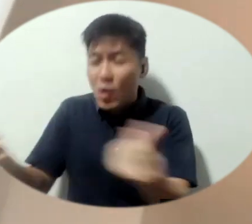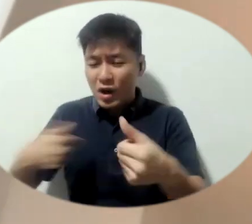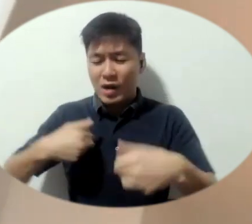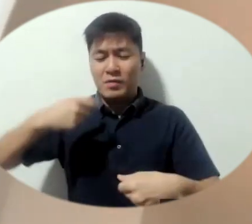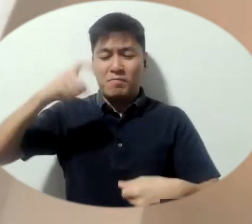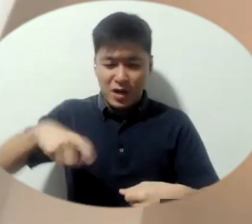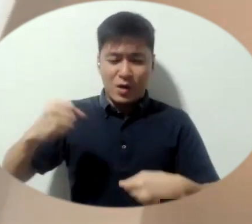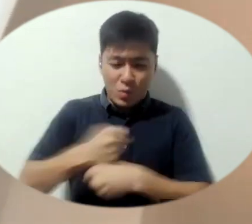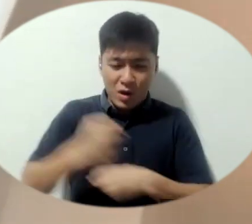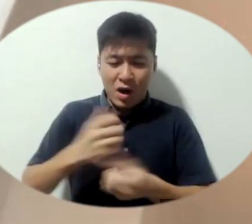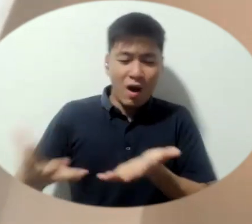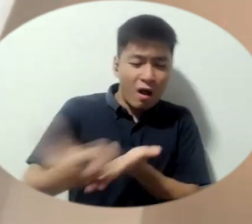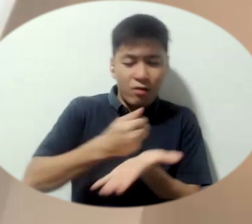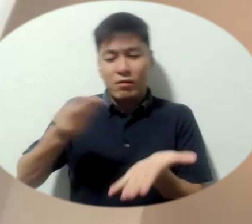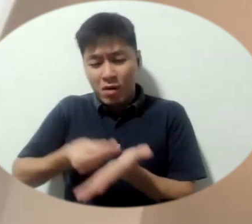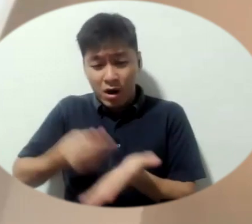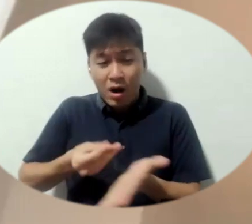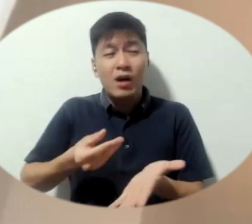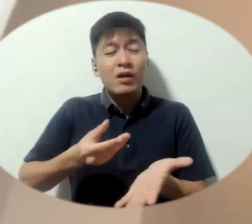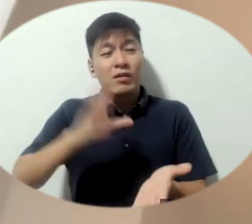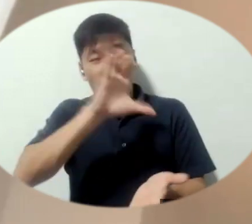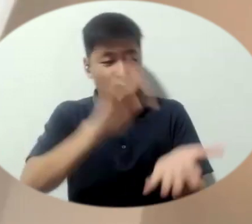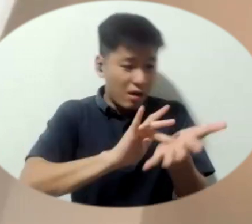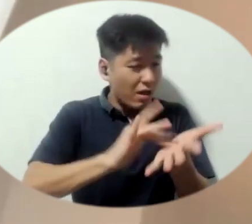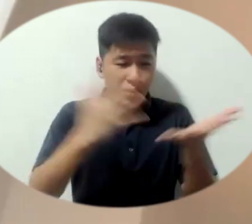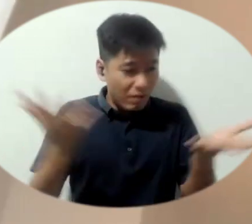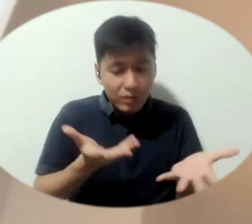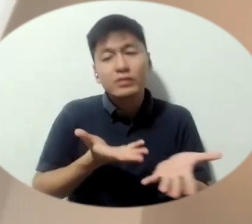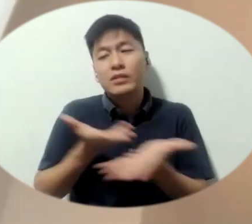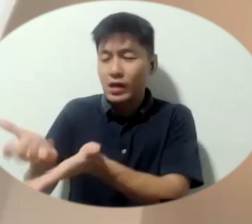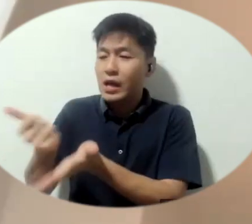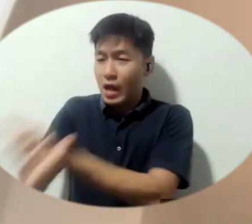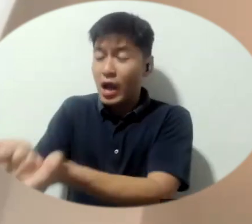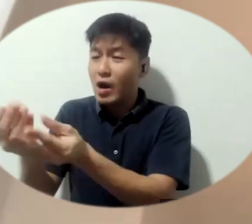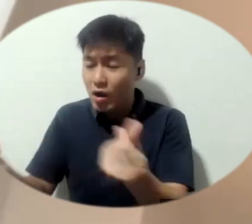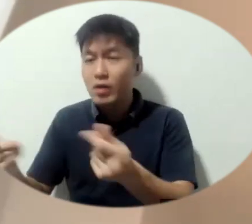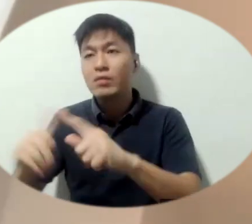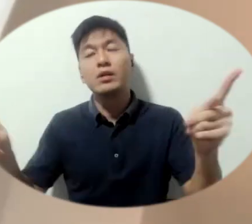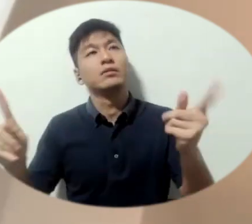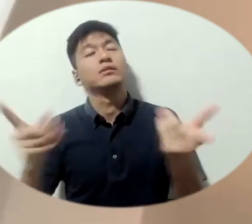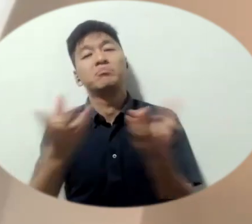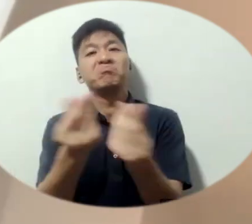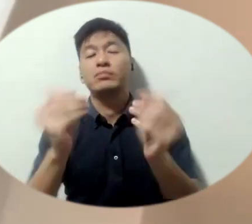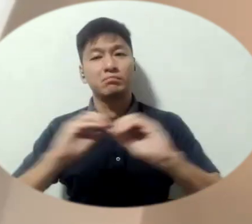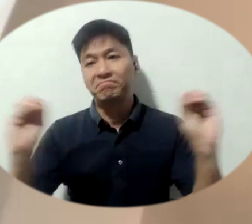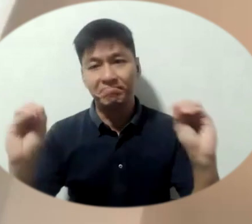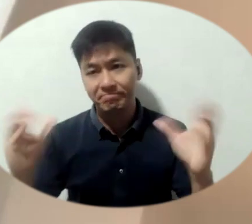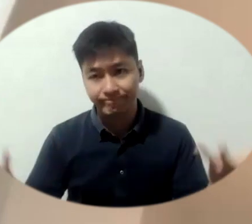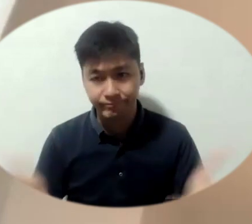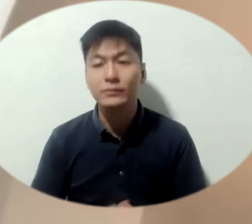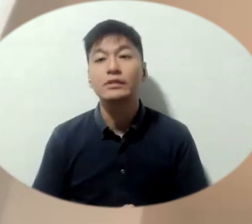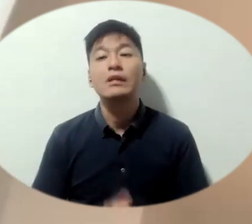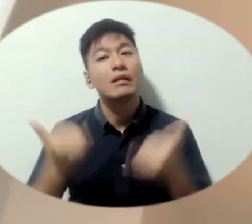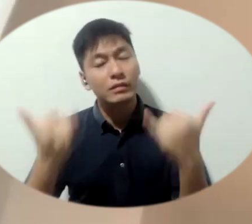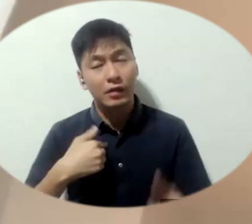not available, as it isn't yet. So I had to discover my role. And I think that was my biggest